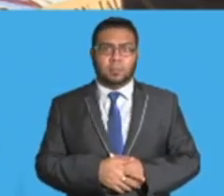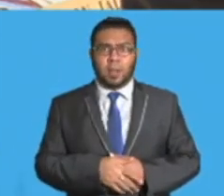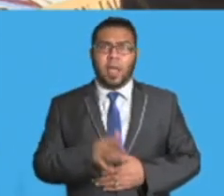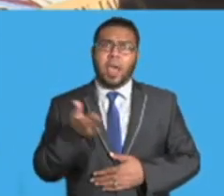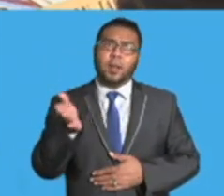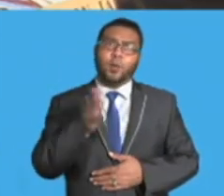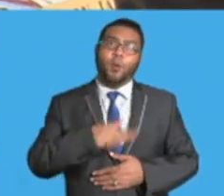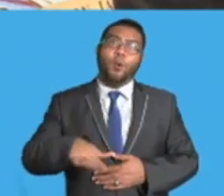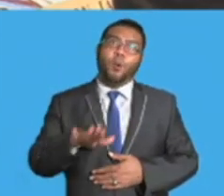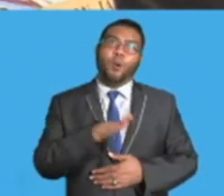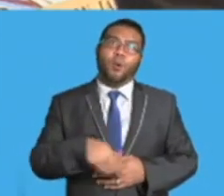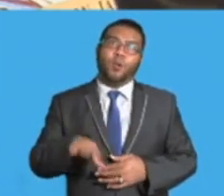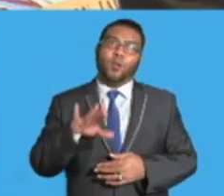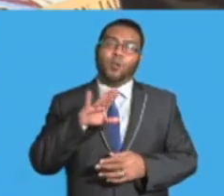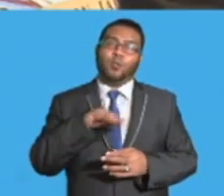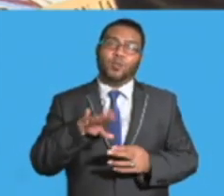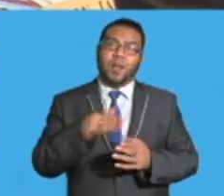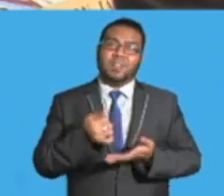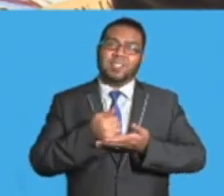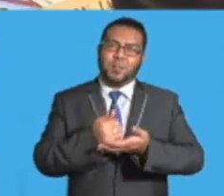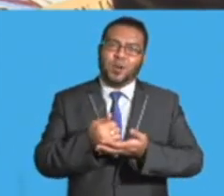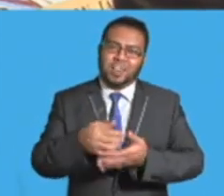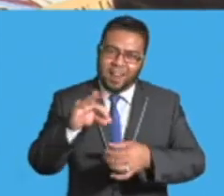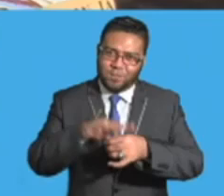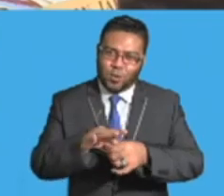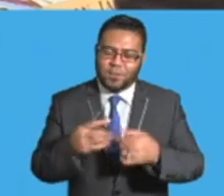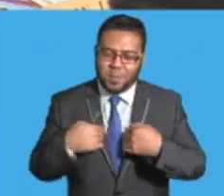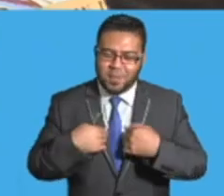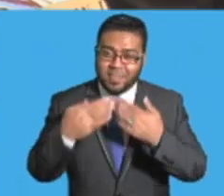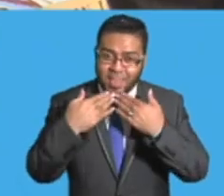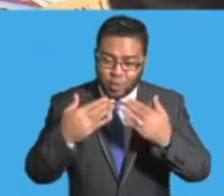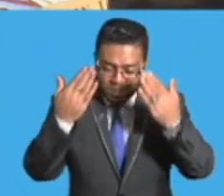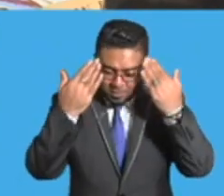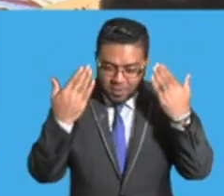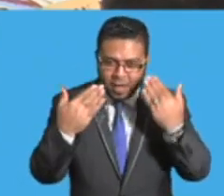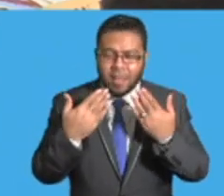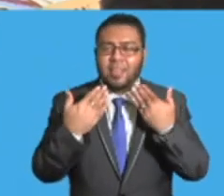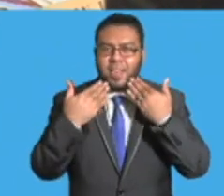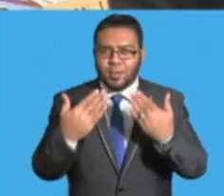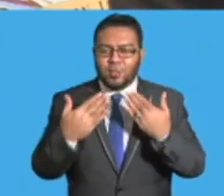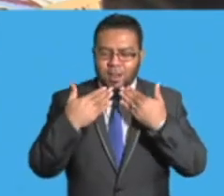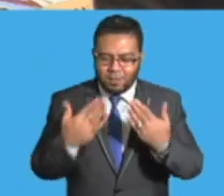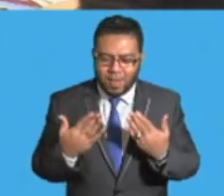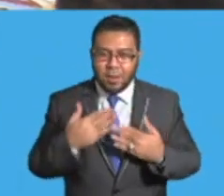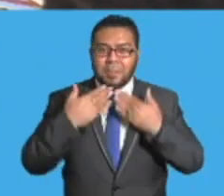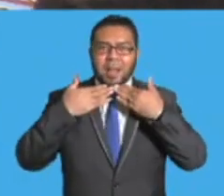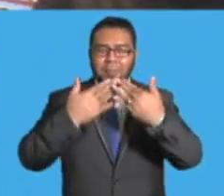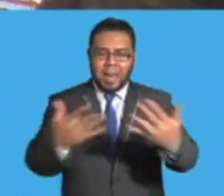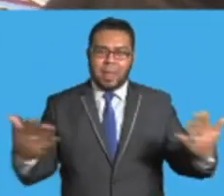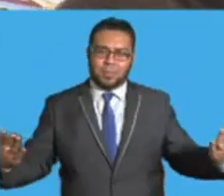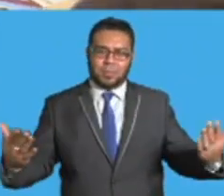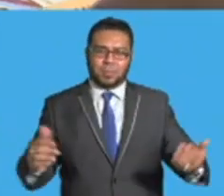and all those who have supported and voted for me, Madam Speaker. Thank you. Dhanyavad. Vinakabakambebu.